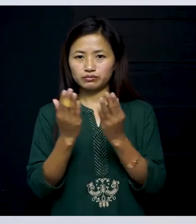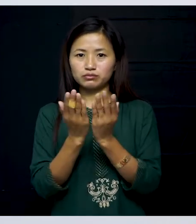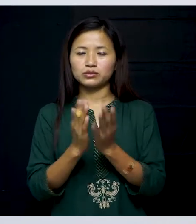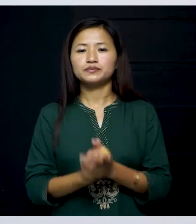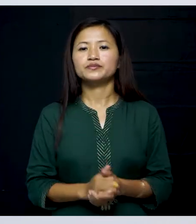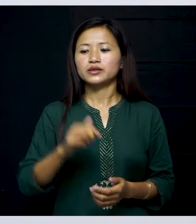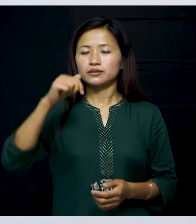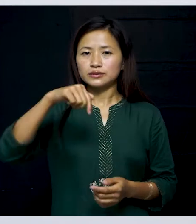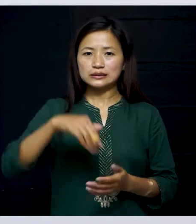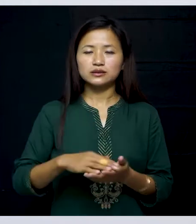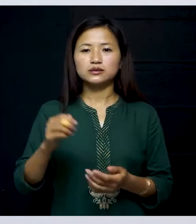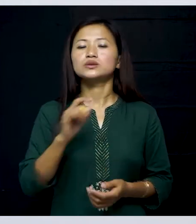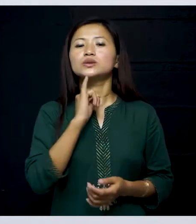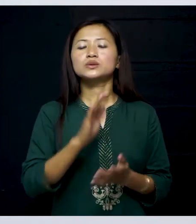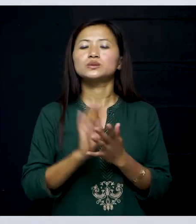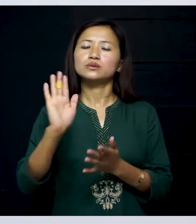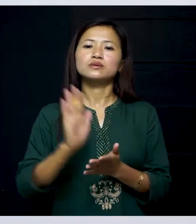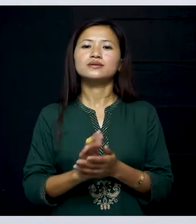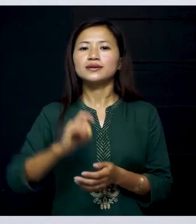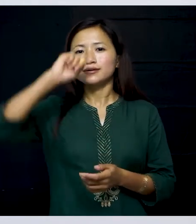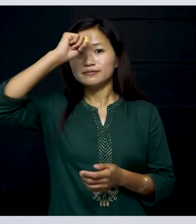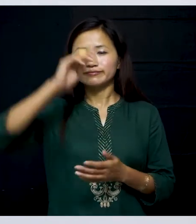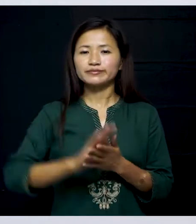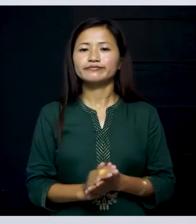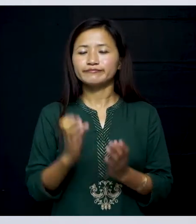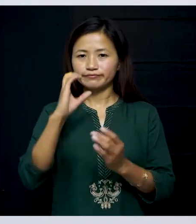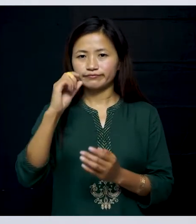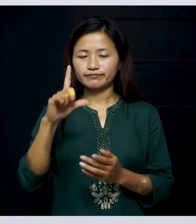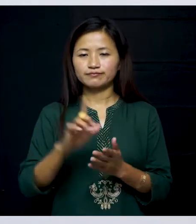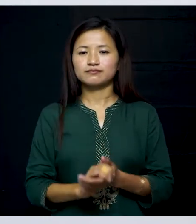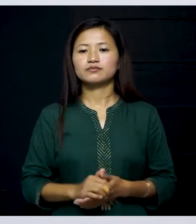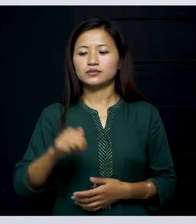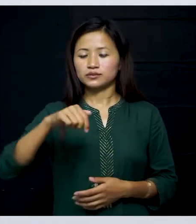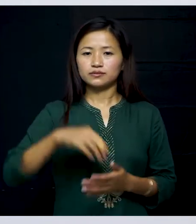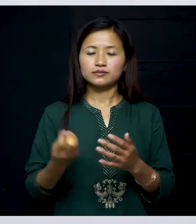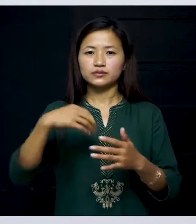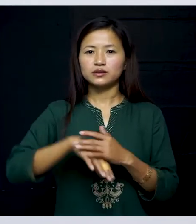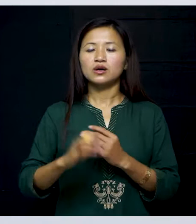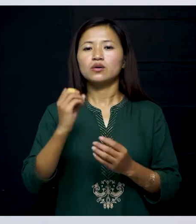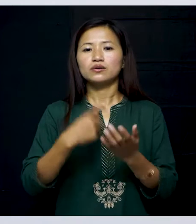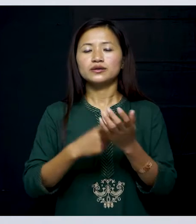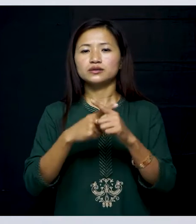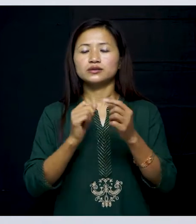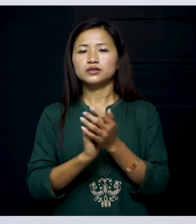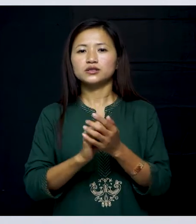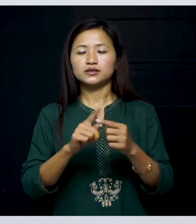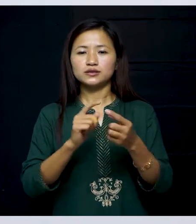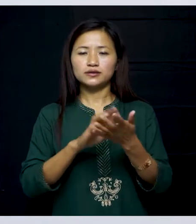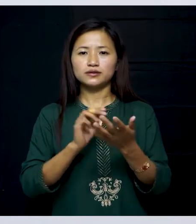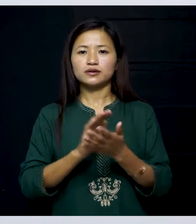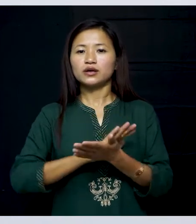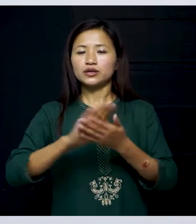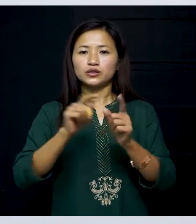this is your English class, okay? And then we will, under chemical reaction, we will see oxygen, carbon, and hydrogen,